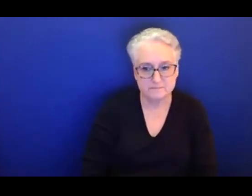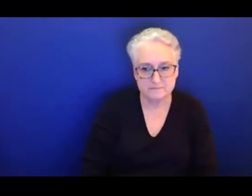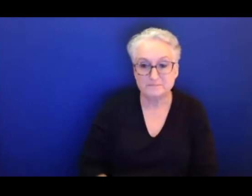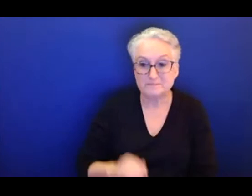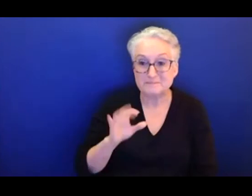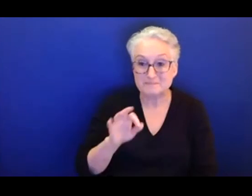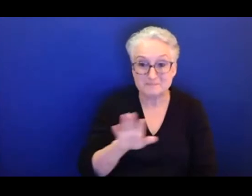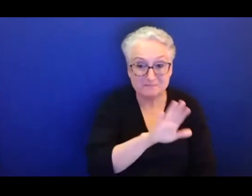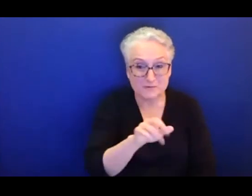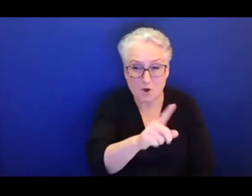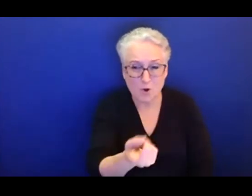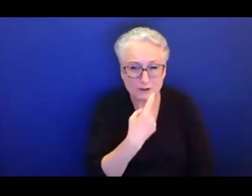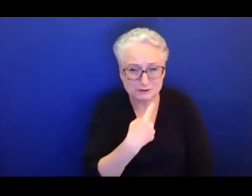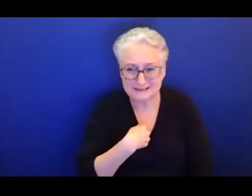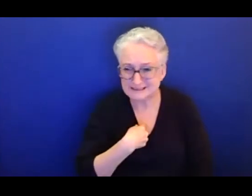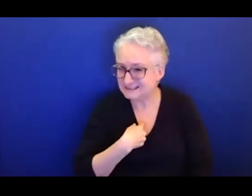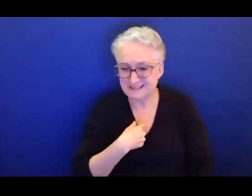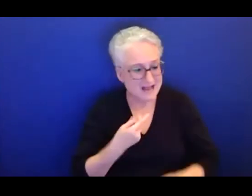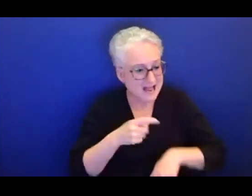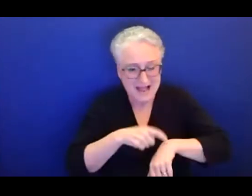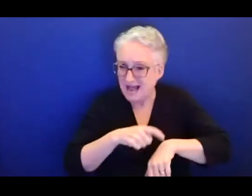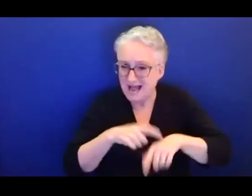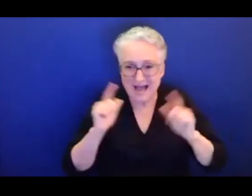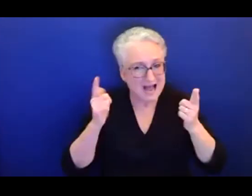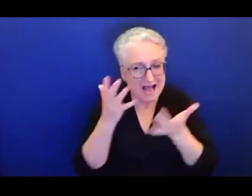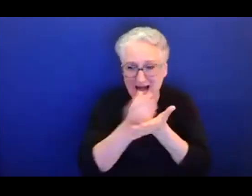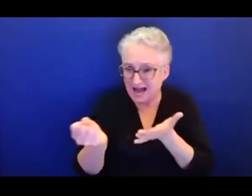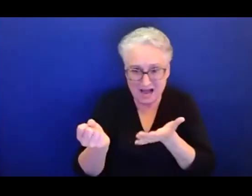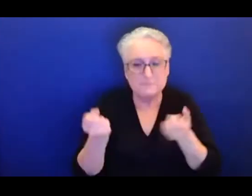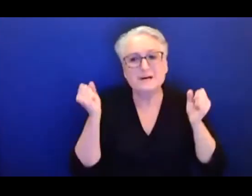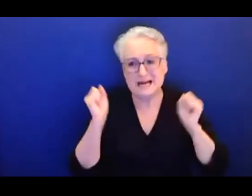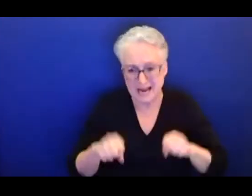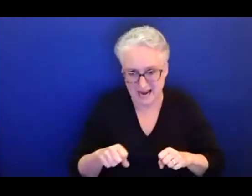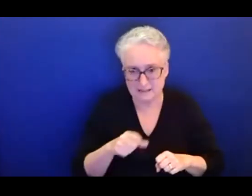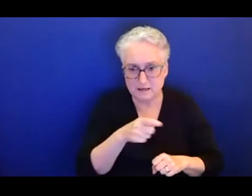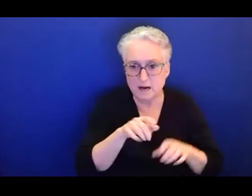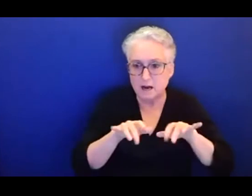the chat or to submit your feedback via the link on